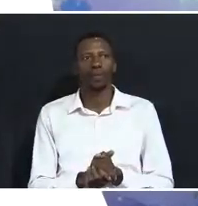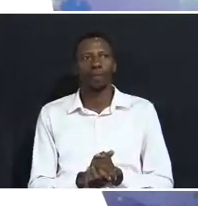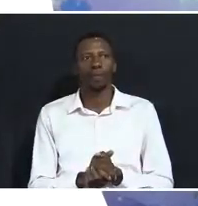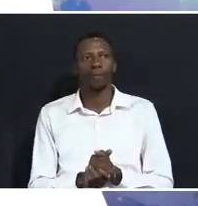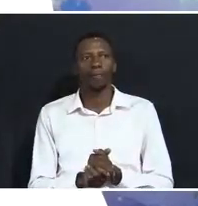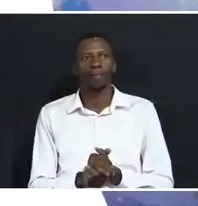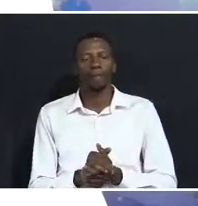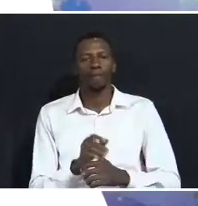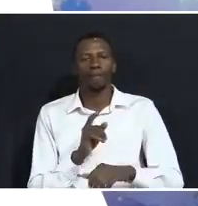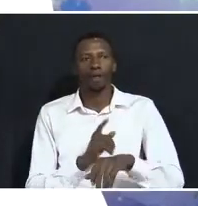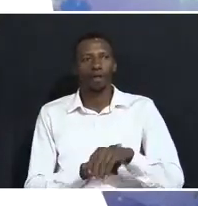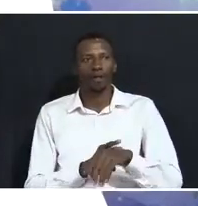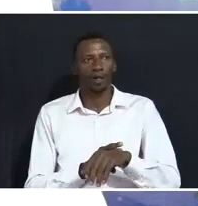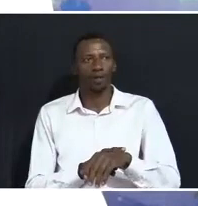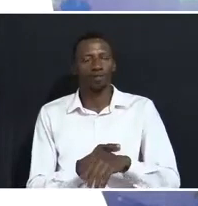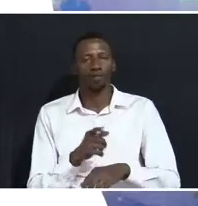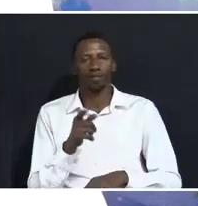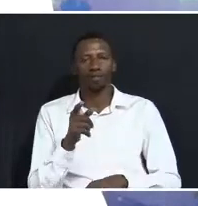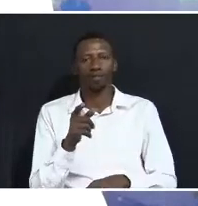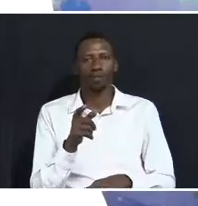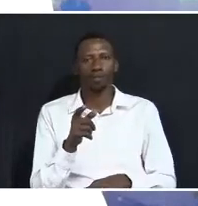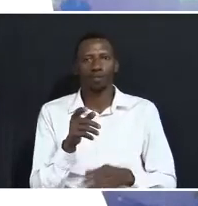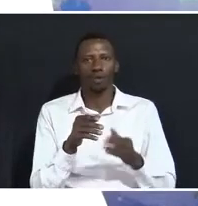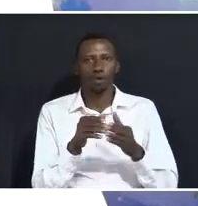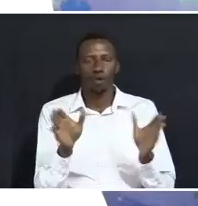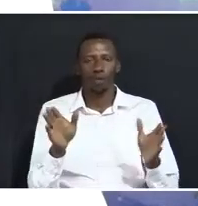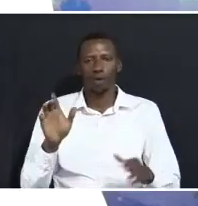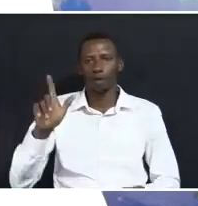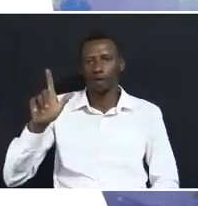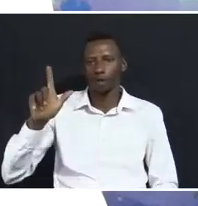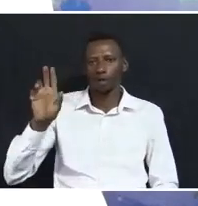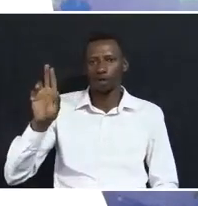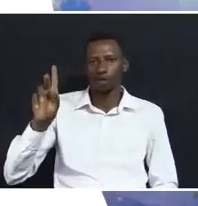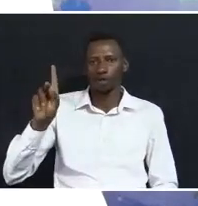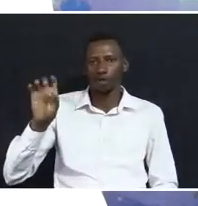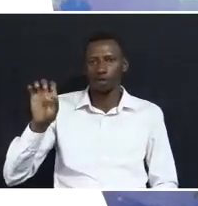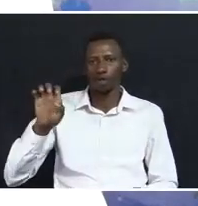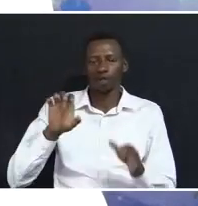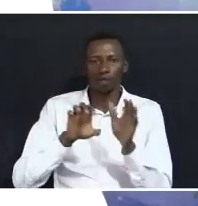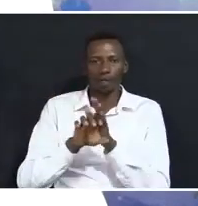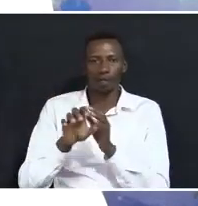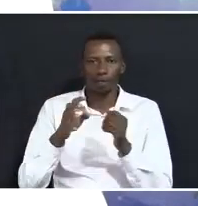as you come by the book of Luke chapter 9 and verse